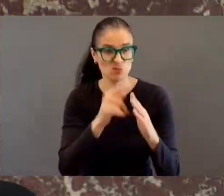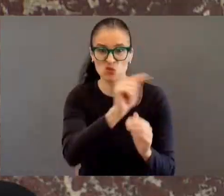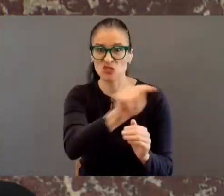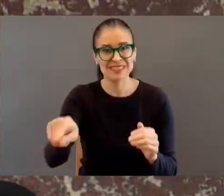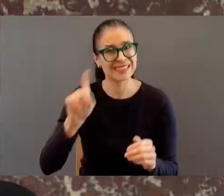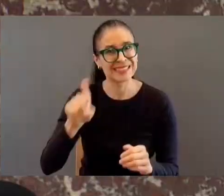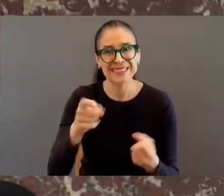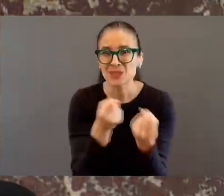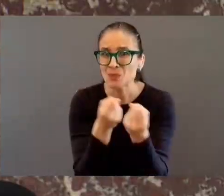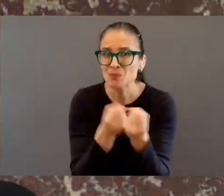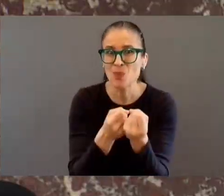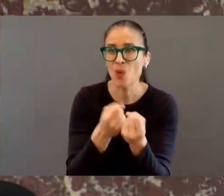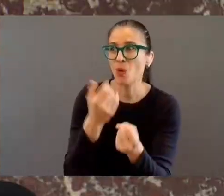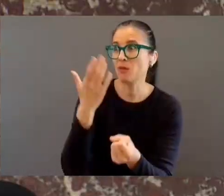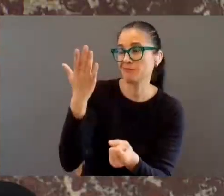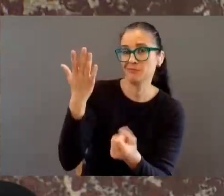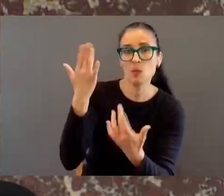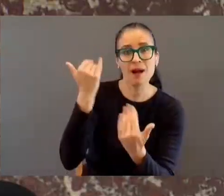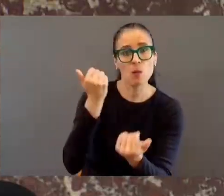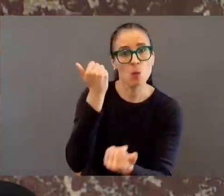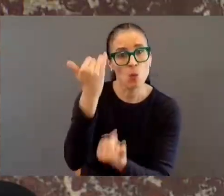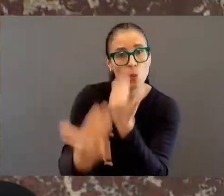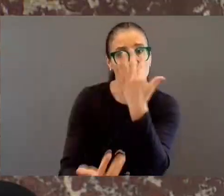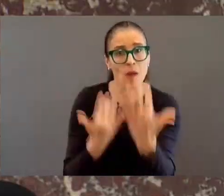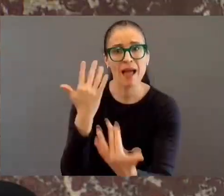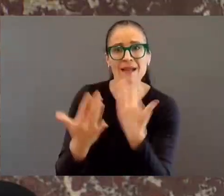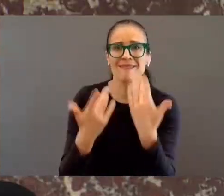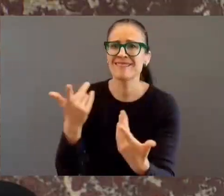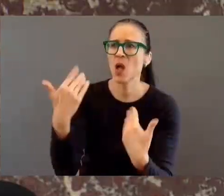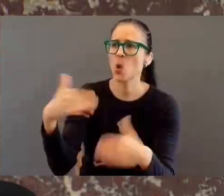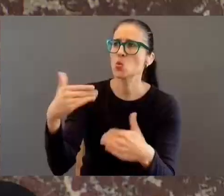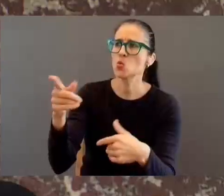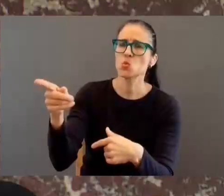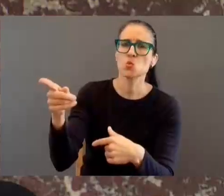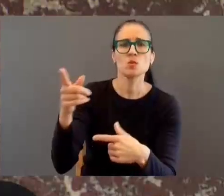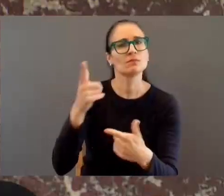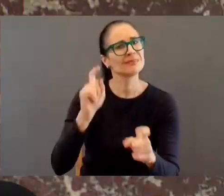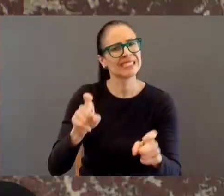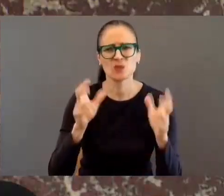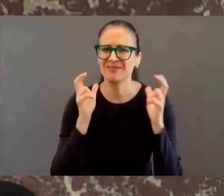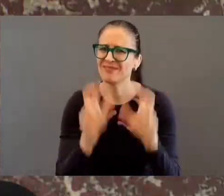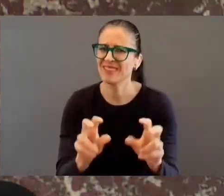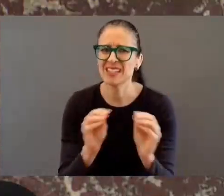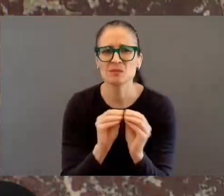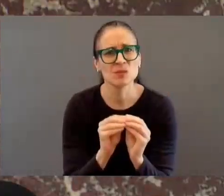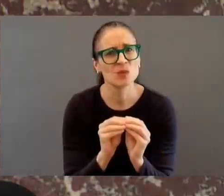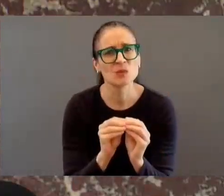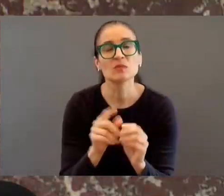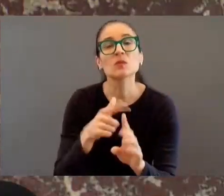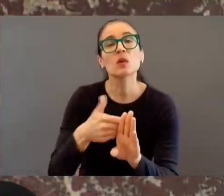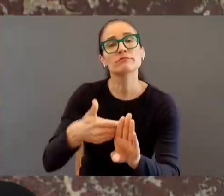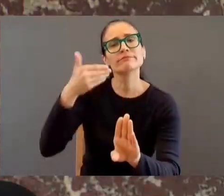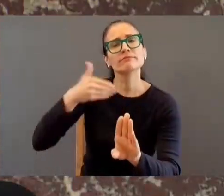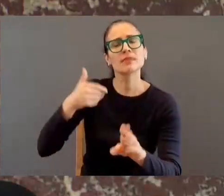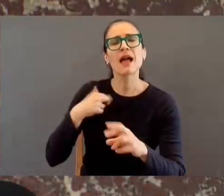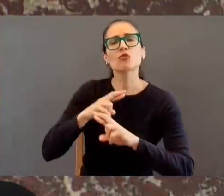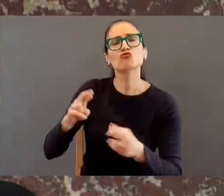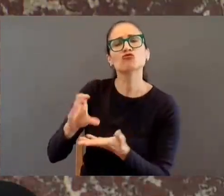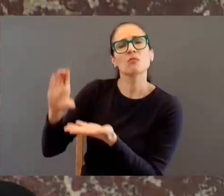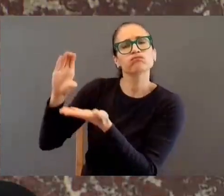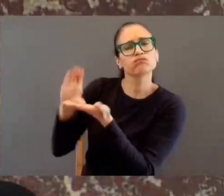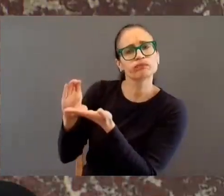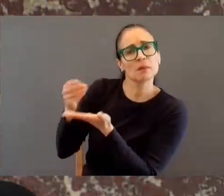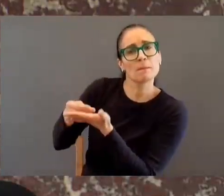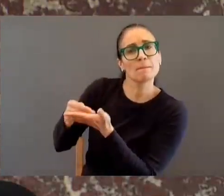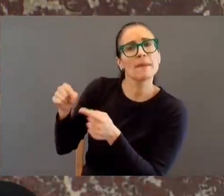investment. In past years, contingency funds were used to respond to wildfires, but with the cancelling of the carbon tax, there are less funds to pull